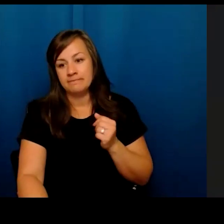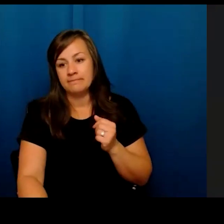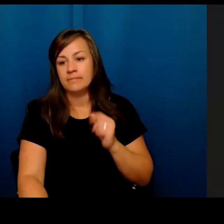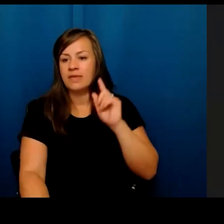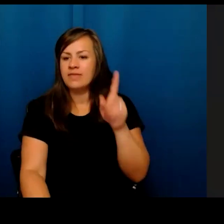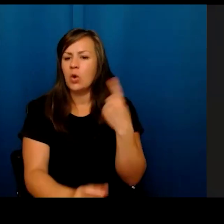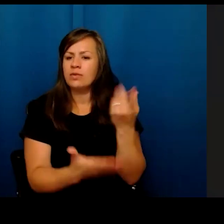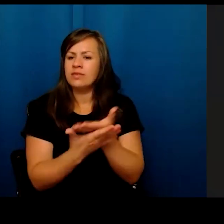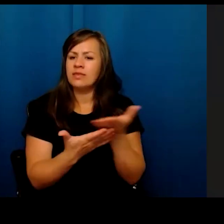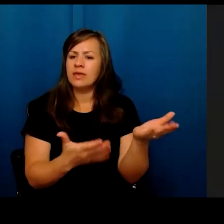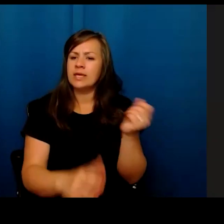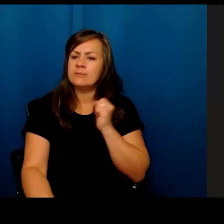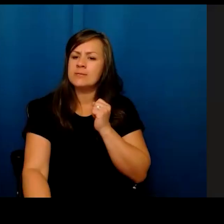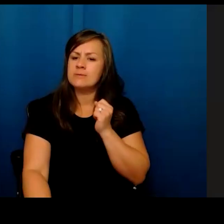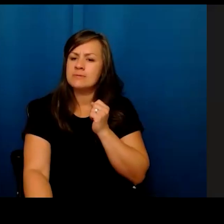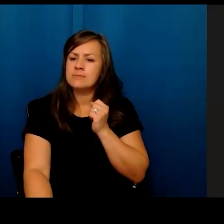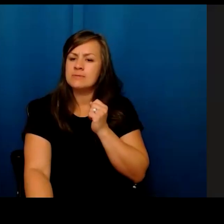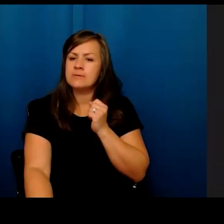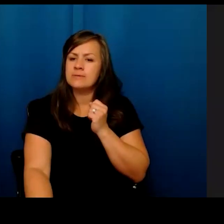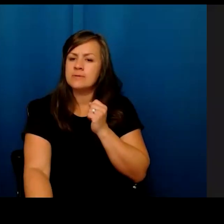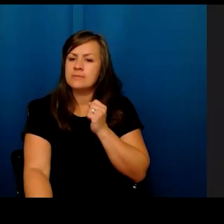only thing,